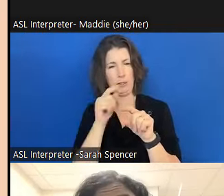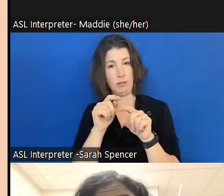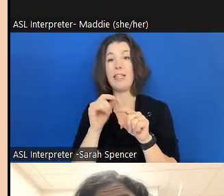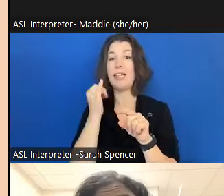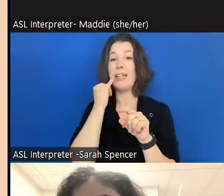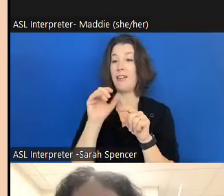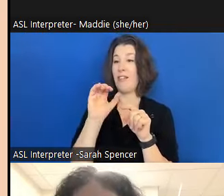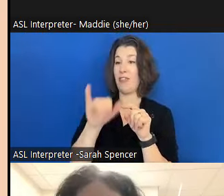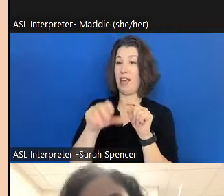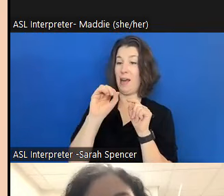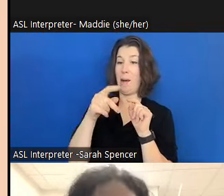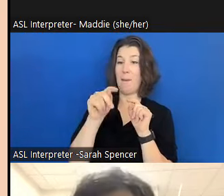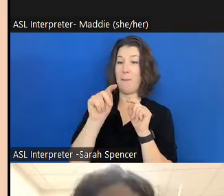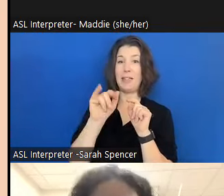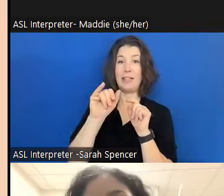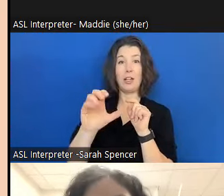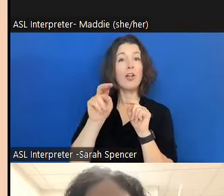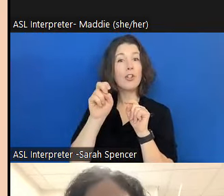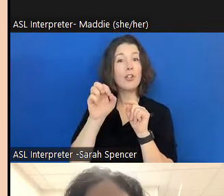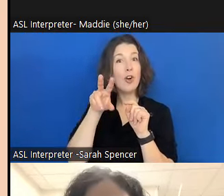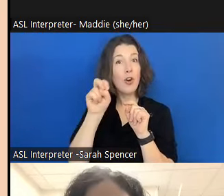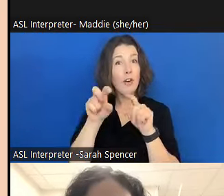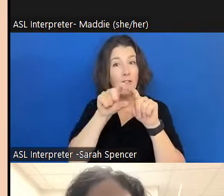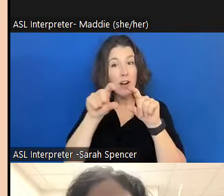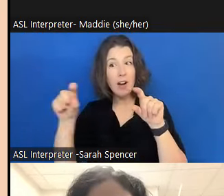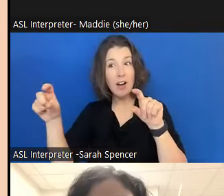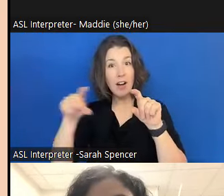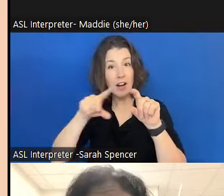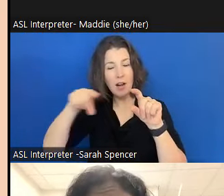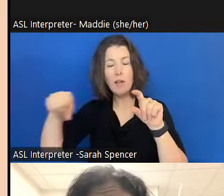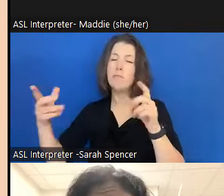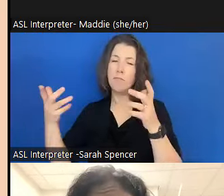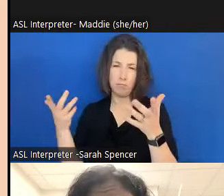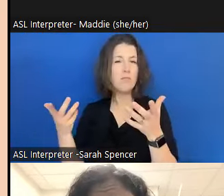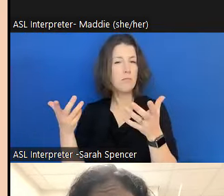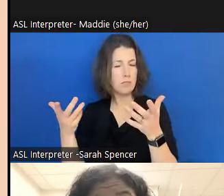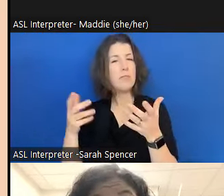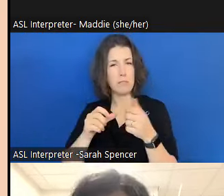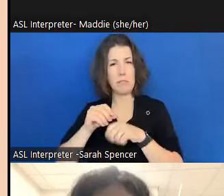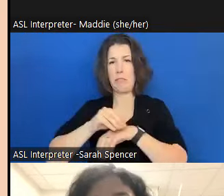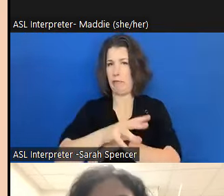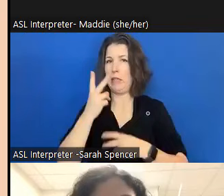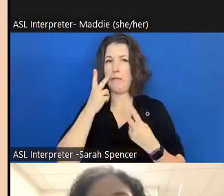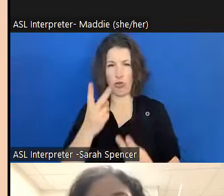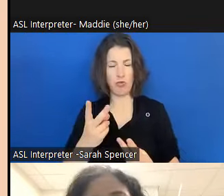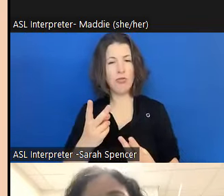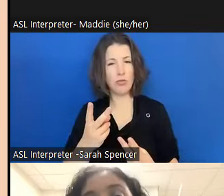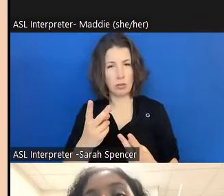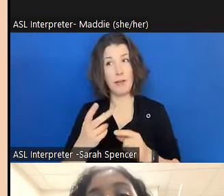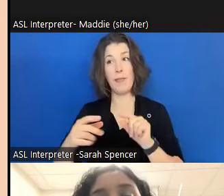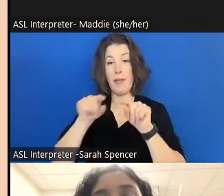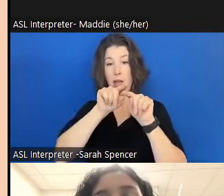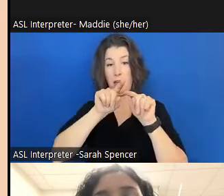that sends the signal to the brain, similarly. Damage to what's interpreted by the